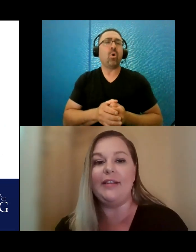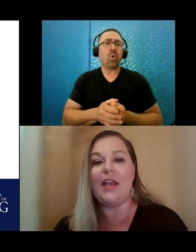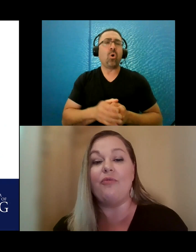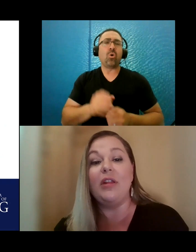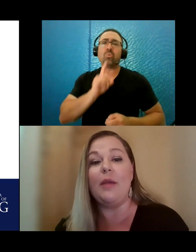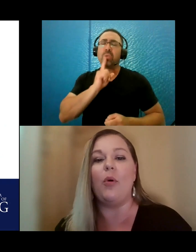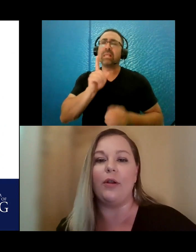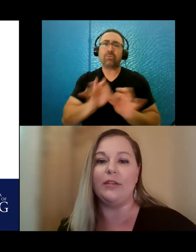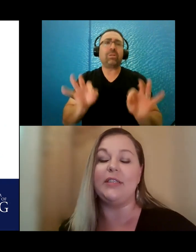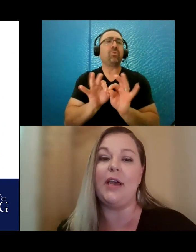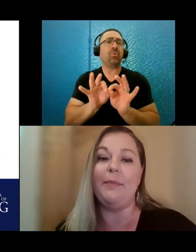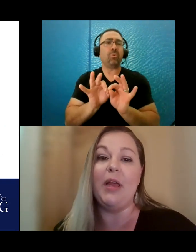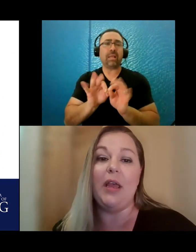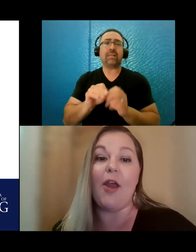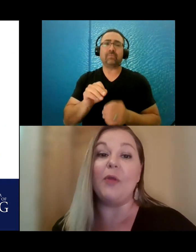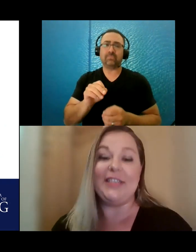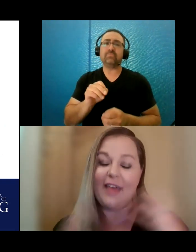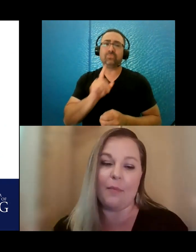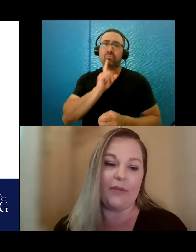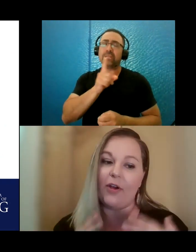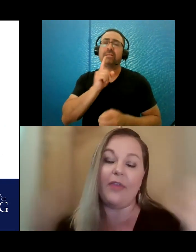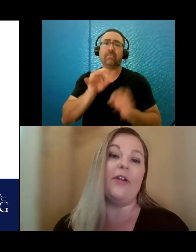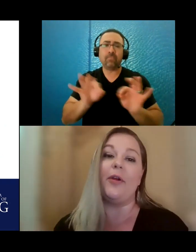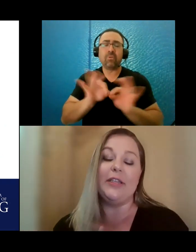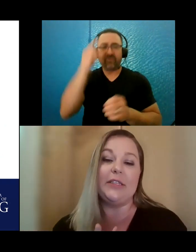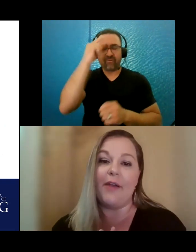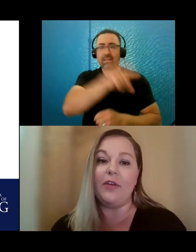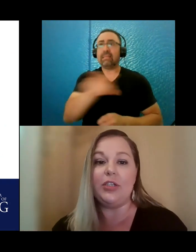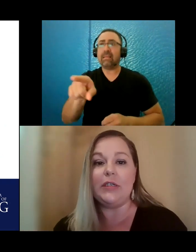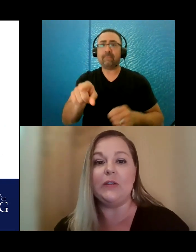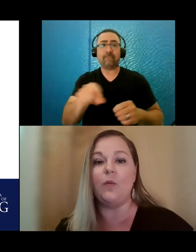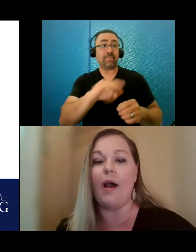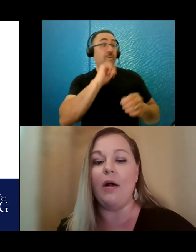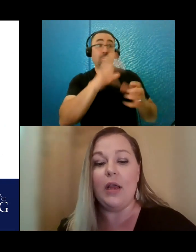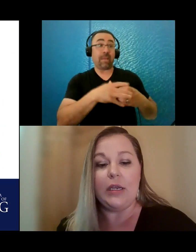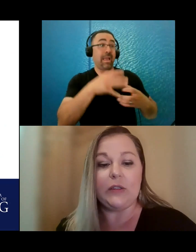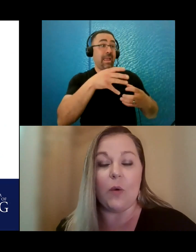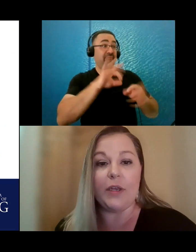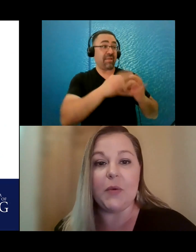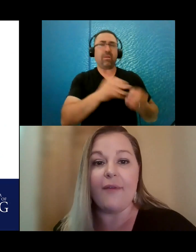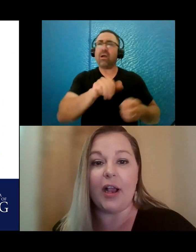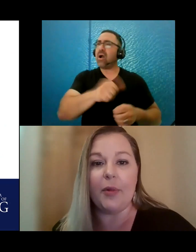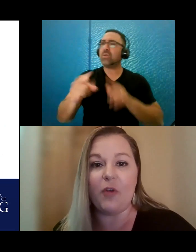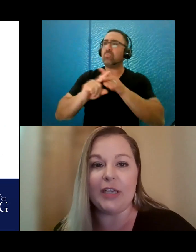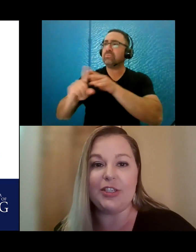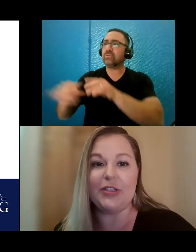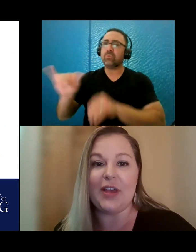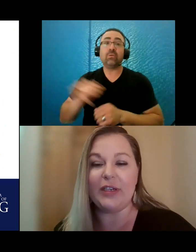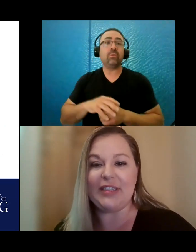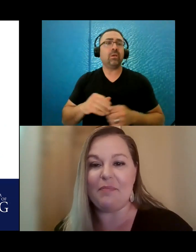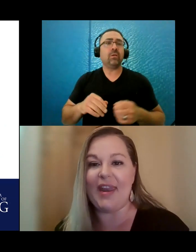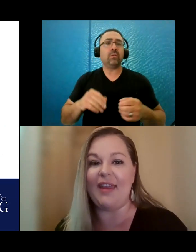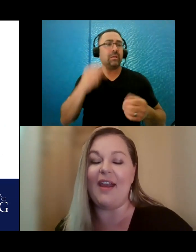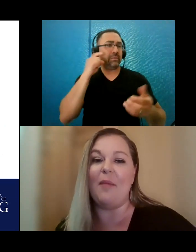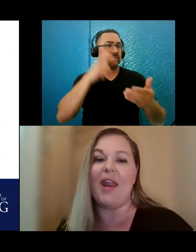critical and really important, not only to them, but for other immigrants and refugees as well. So we do have a couple of questions